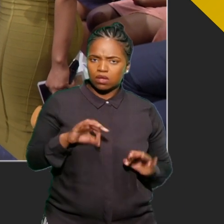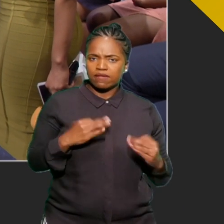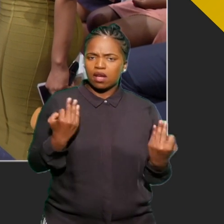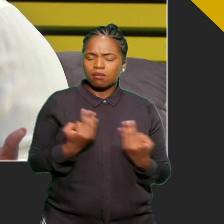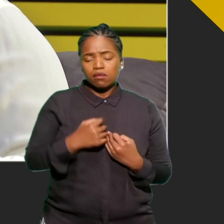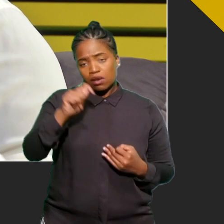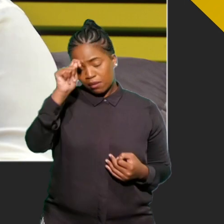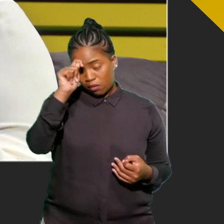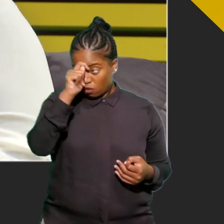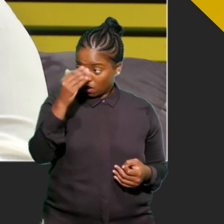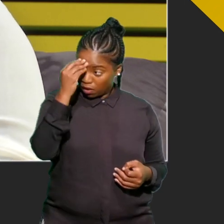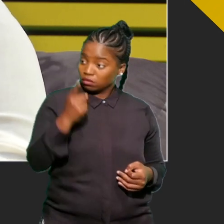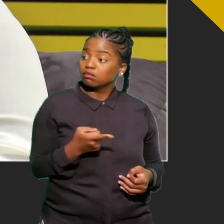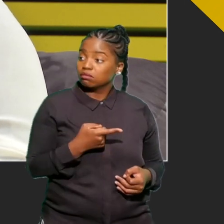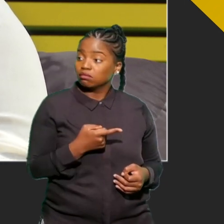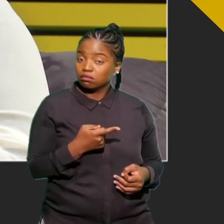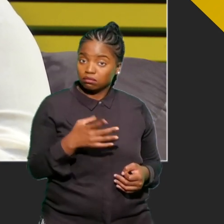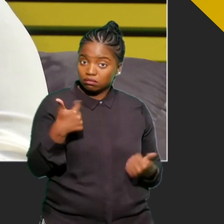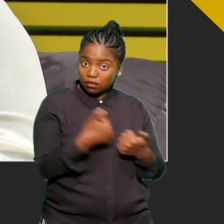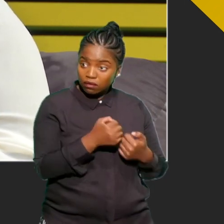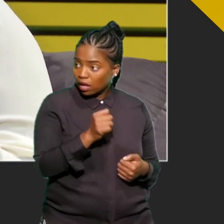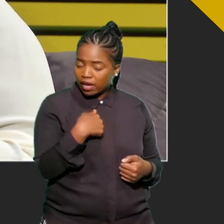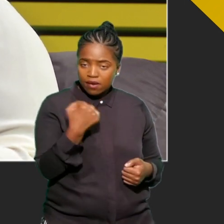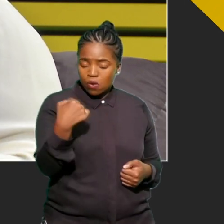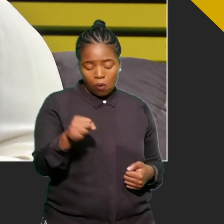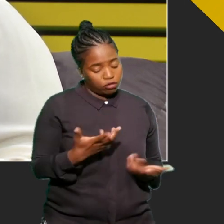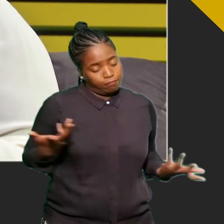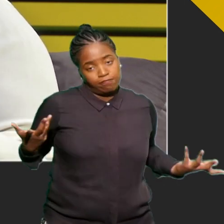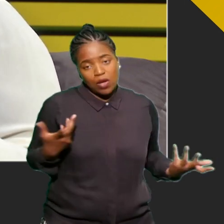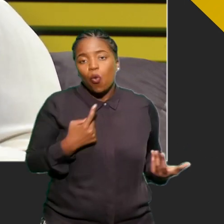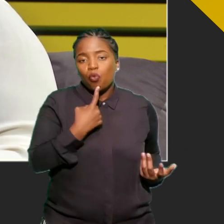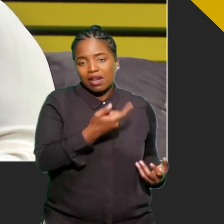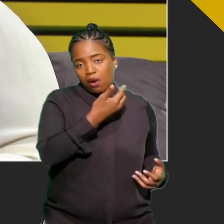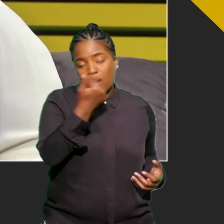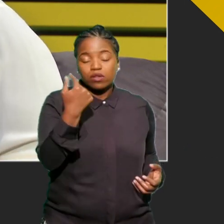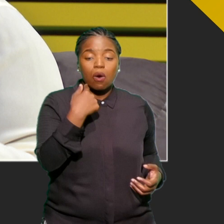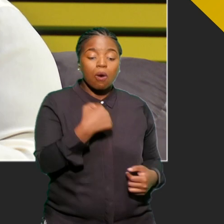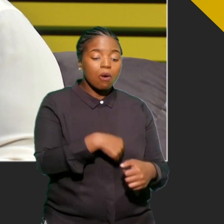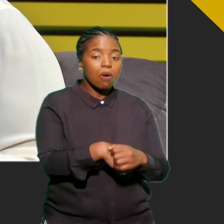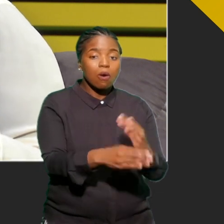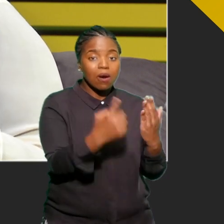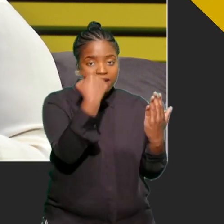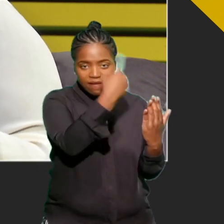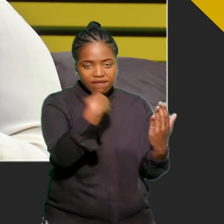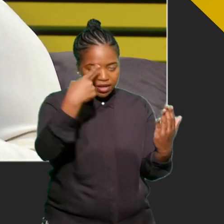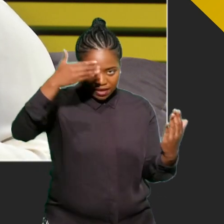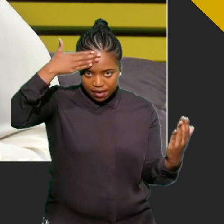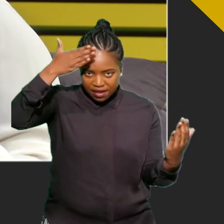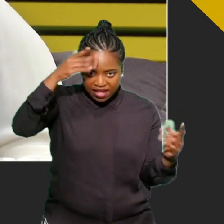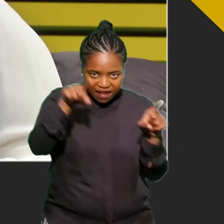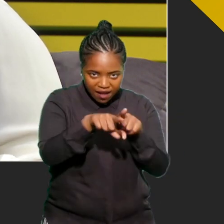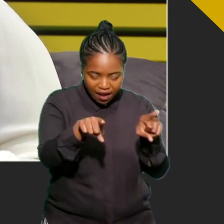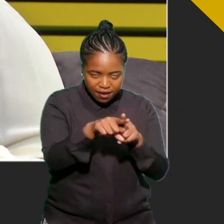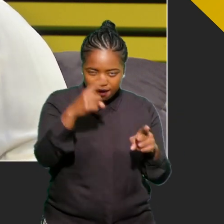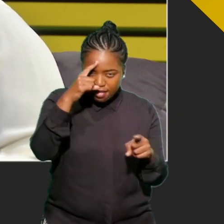So the boy's family then takes the boy's side when he denies or says, we'll see when the child is born. If they have the same forehead that we have in